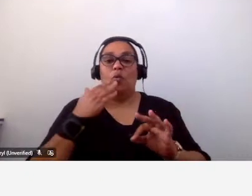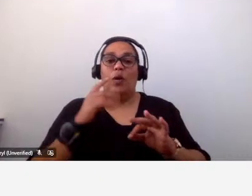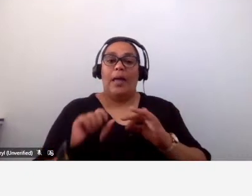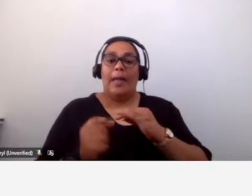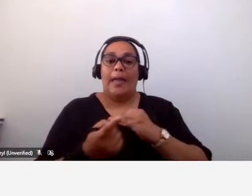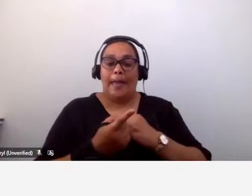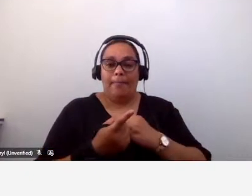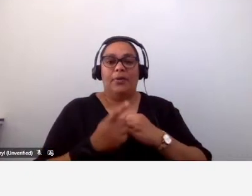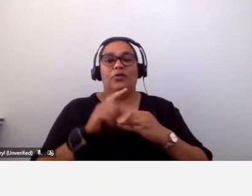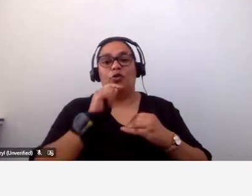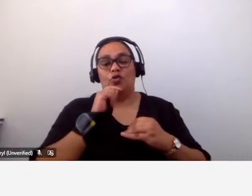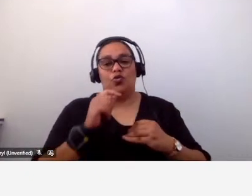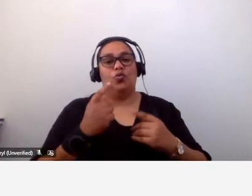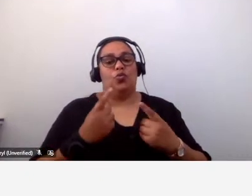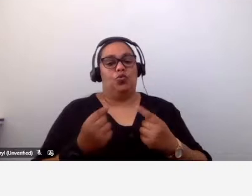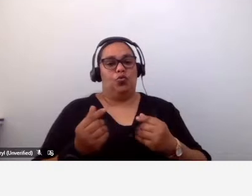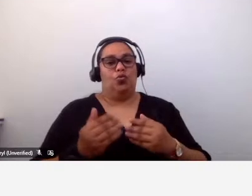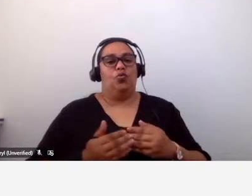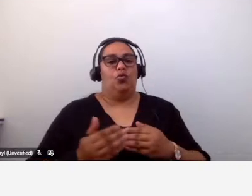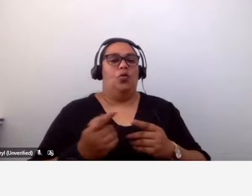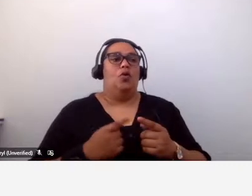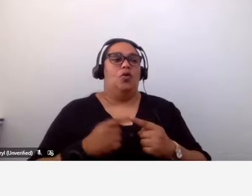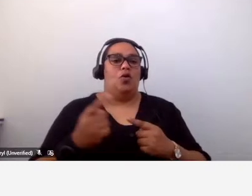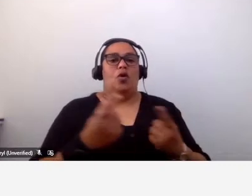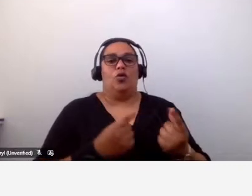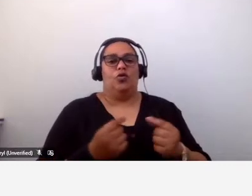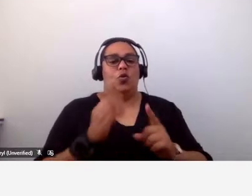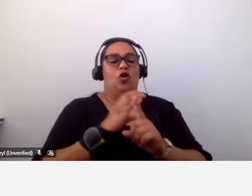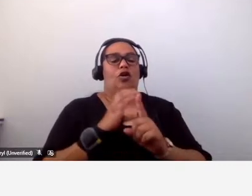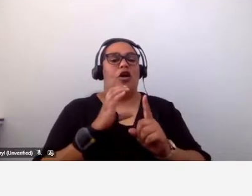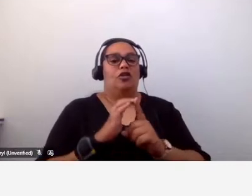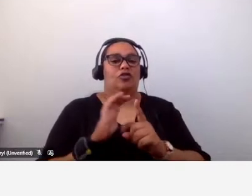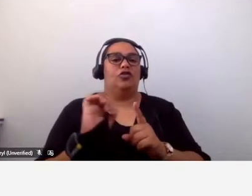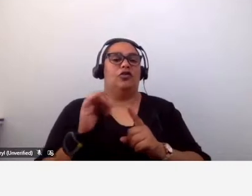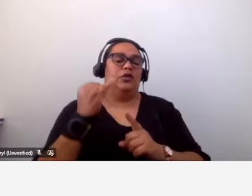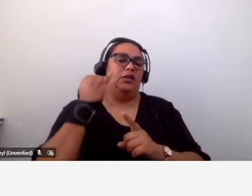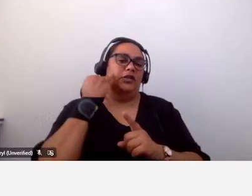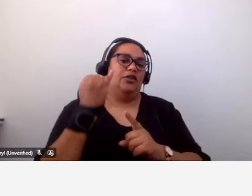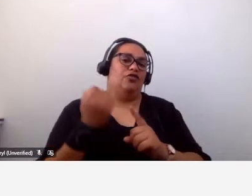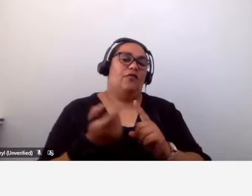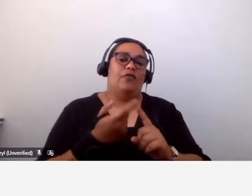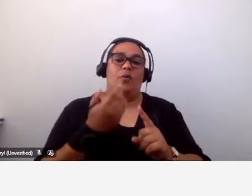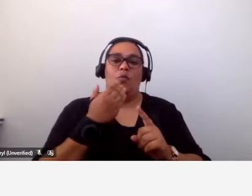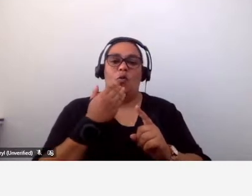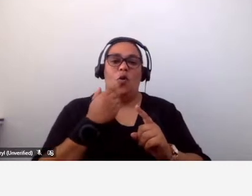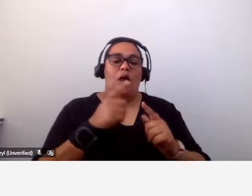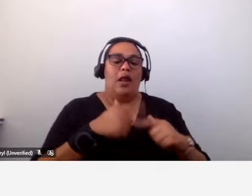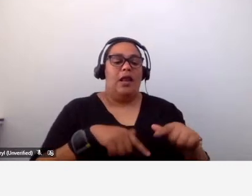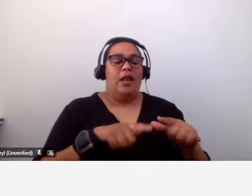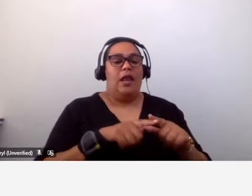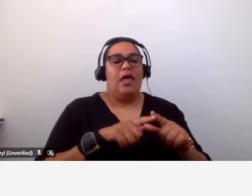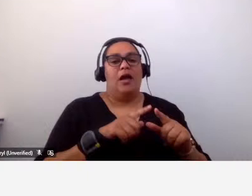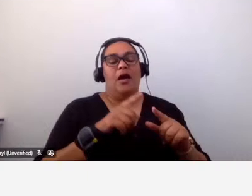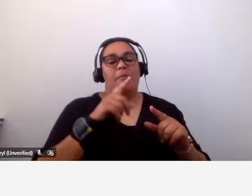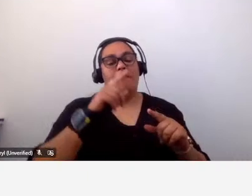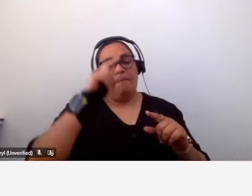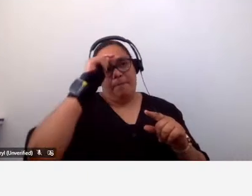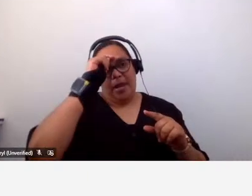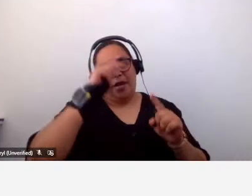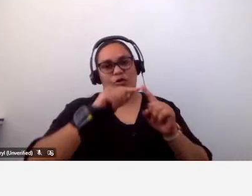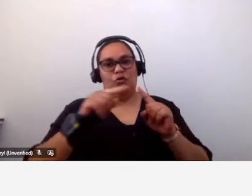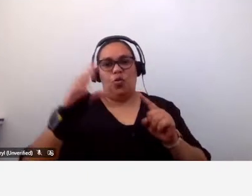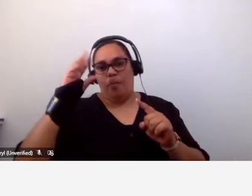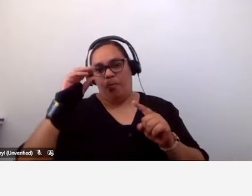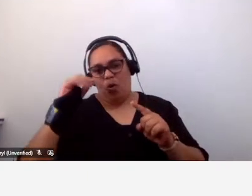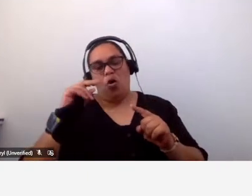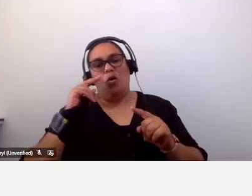to actually undergo, and then a cultural initiation from manhood to boyhood, they are also looked